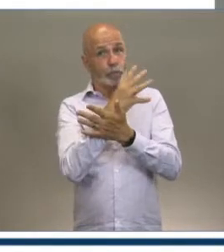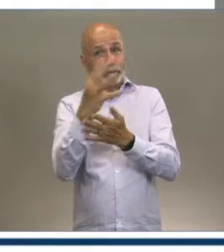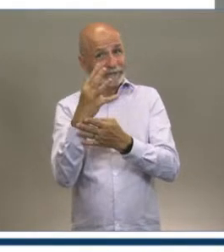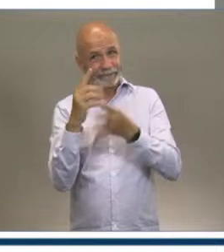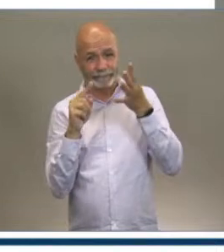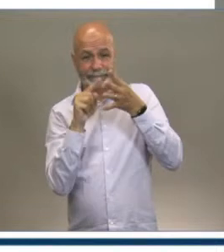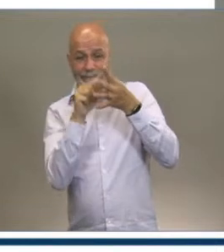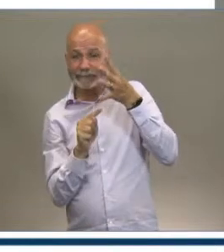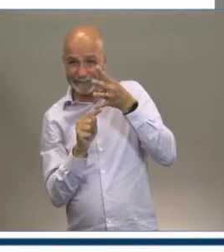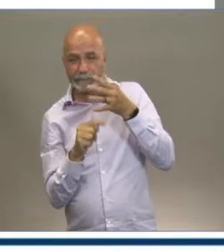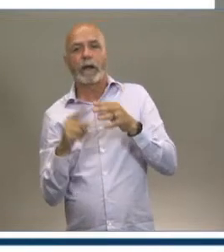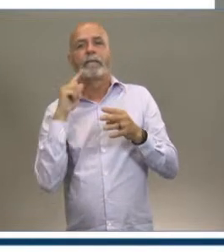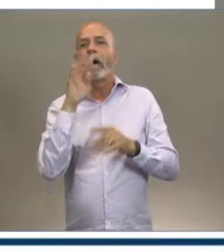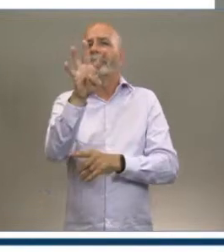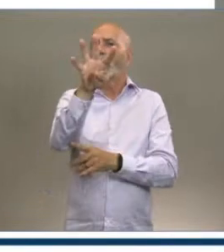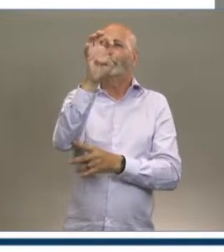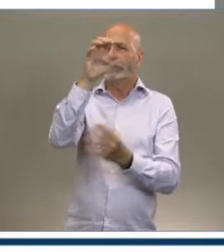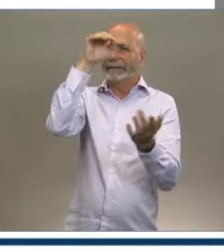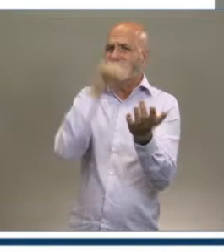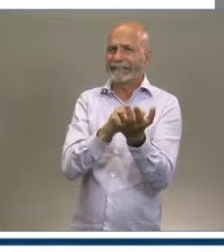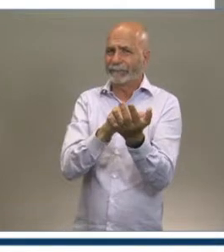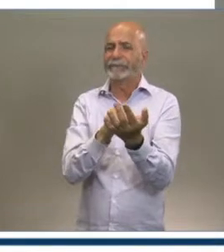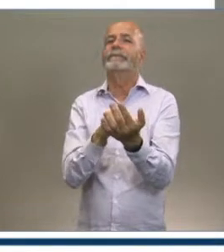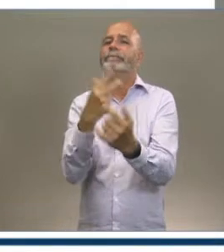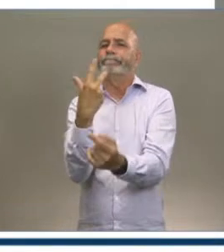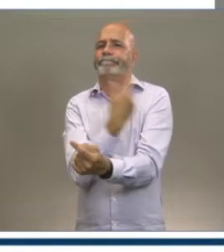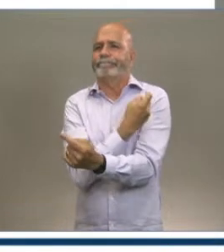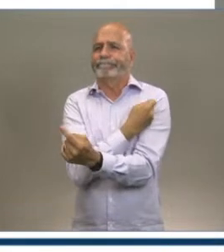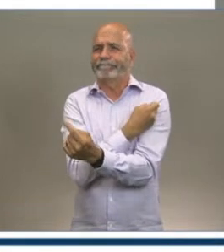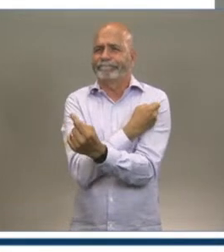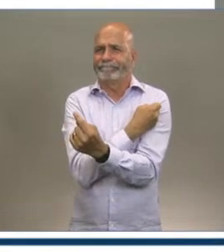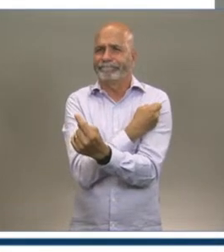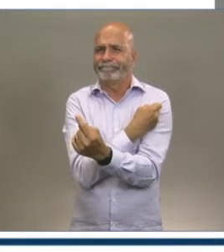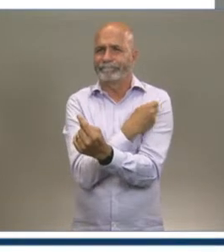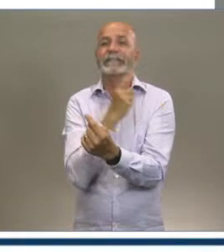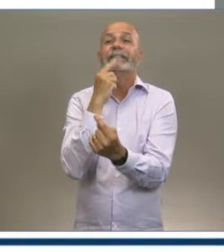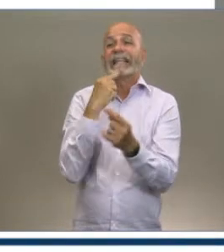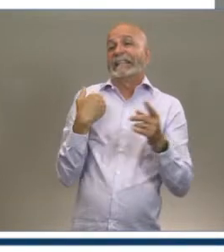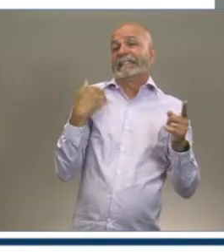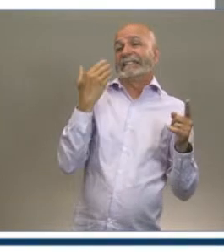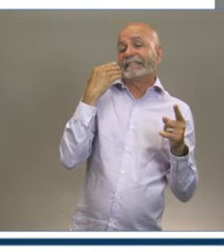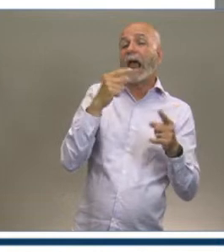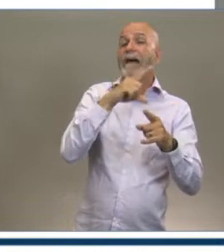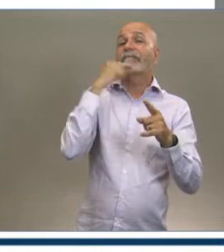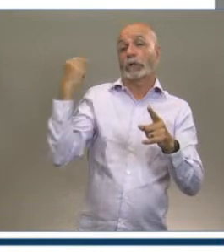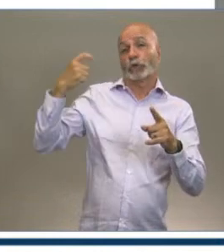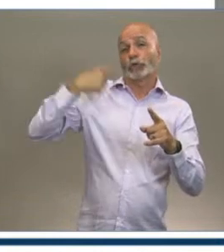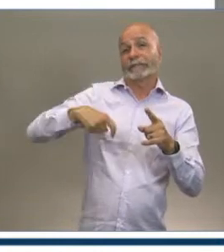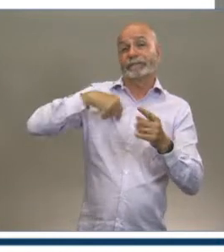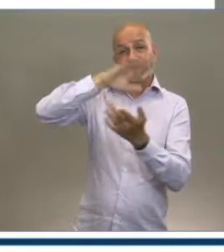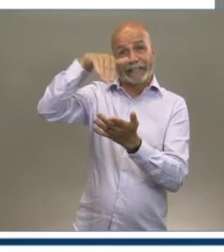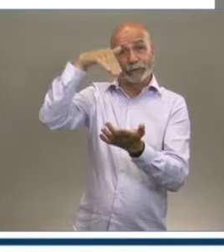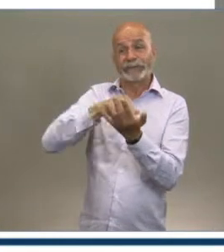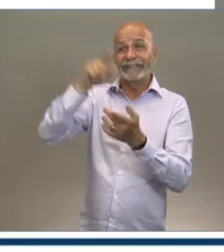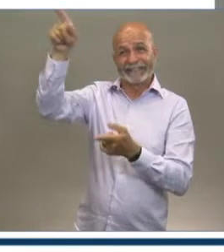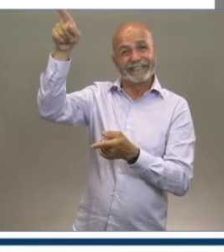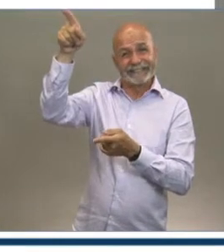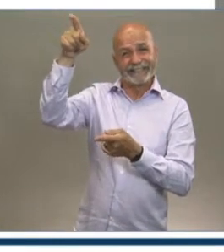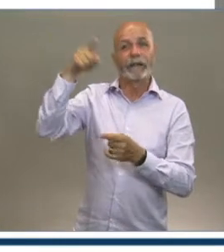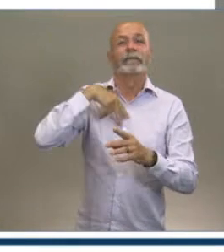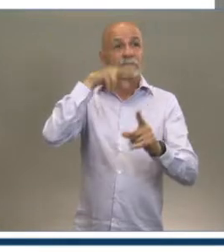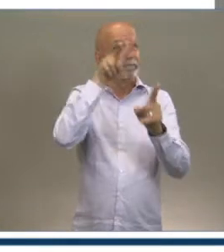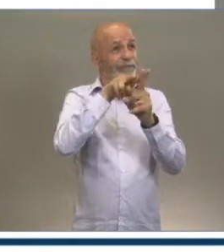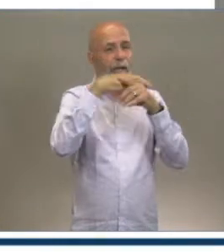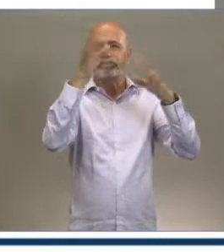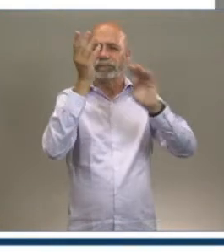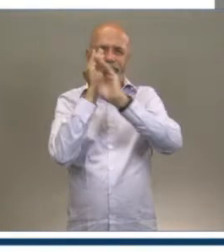the Premier visited the new vaccination site that will open this week at the Halifax Convention Centre. Appointments there have already been loaded